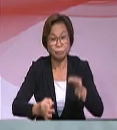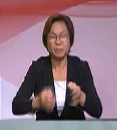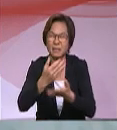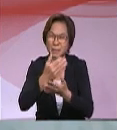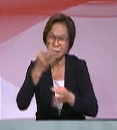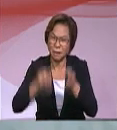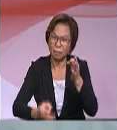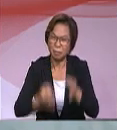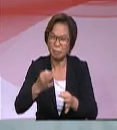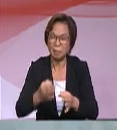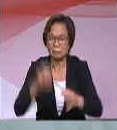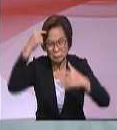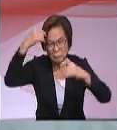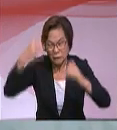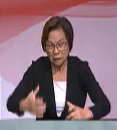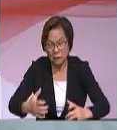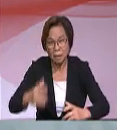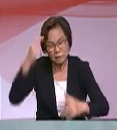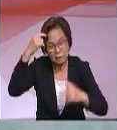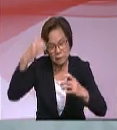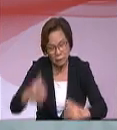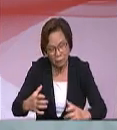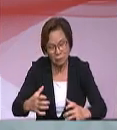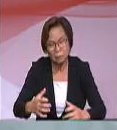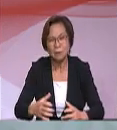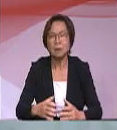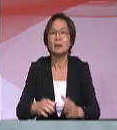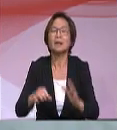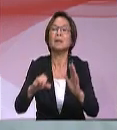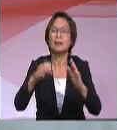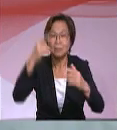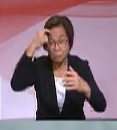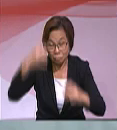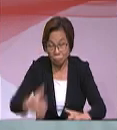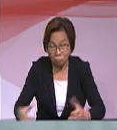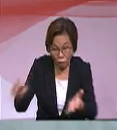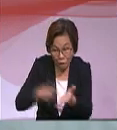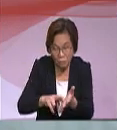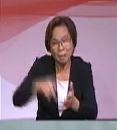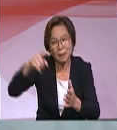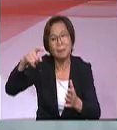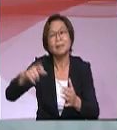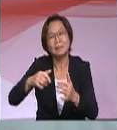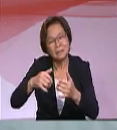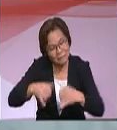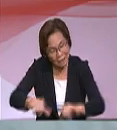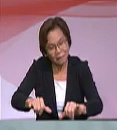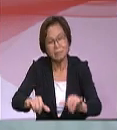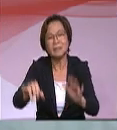some decision needs to be made, so it's still a conditional registration.